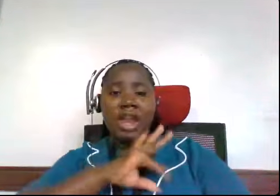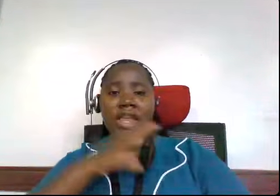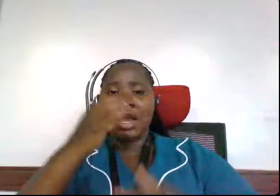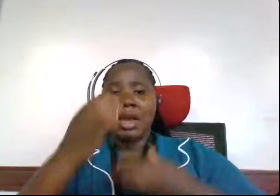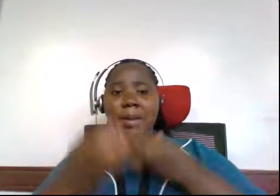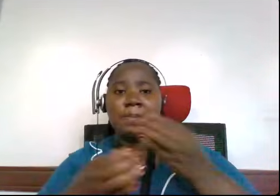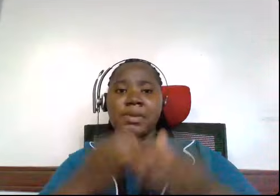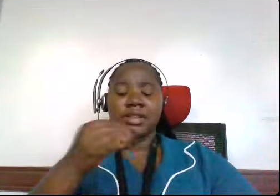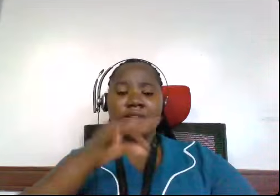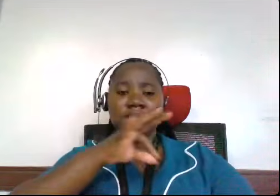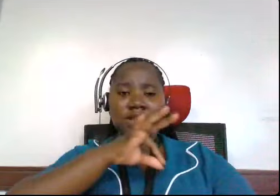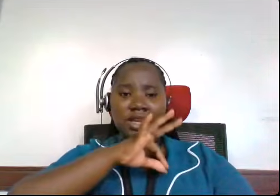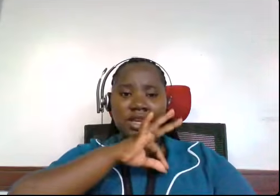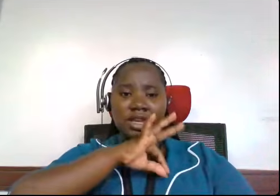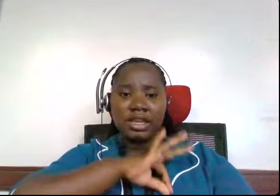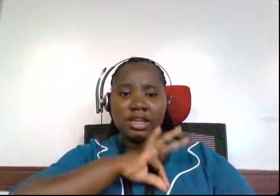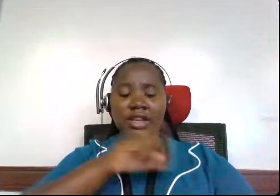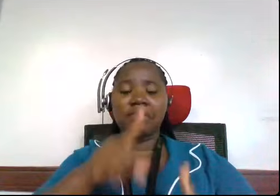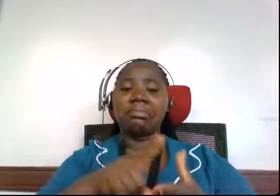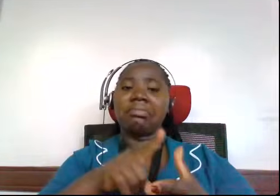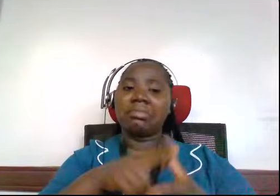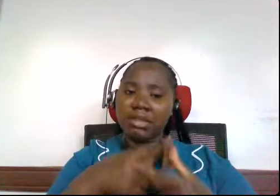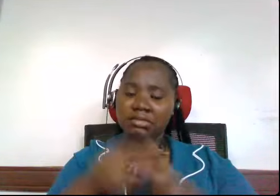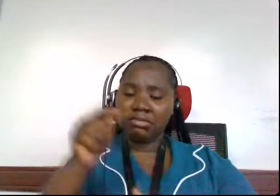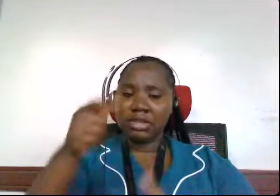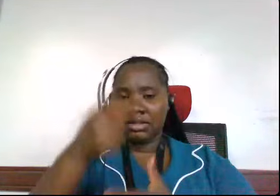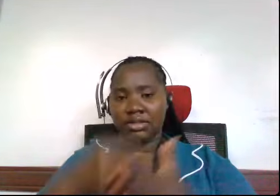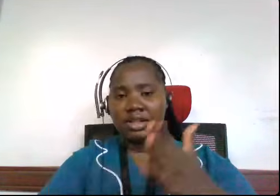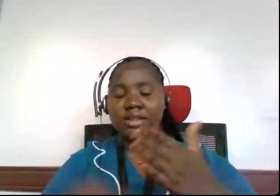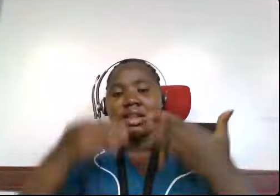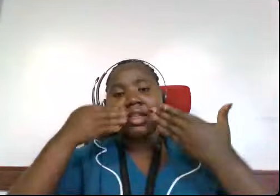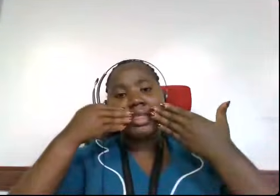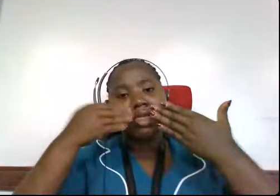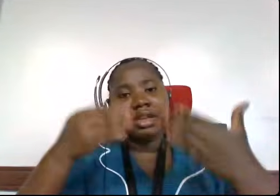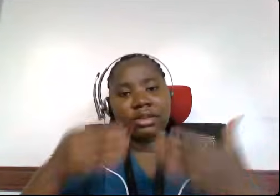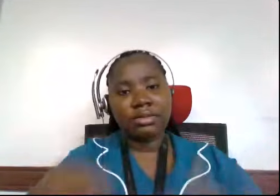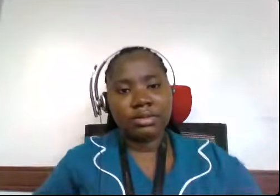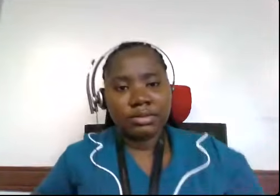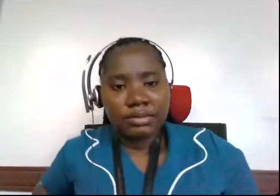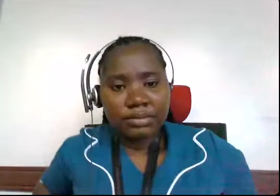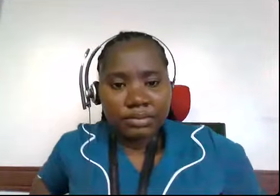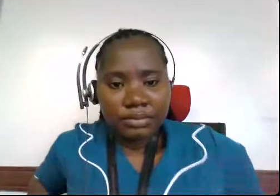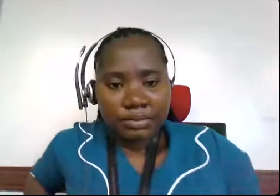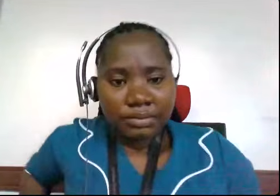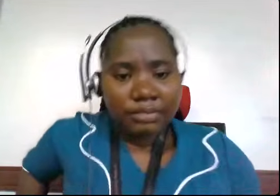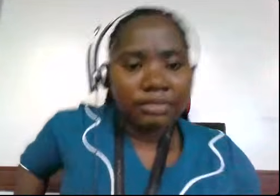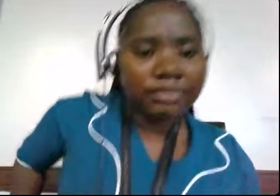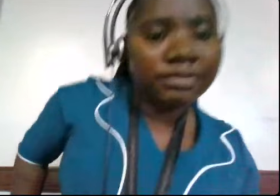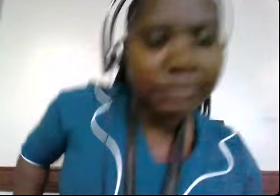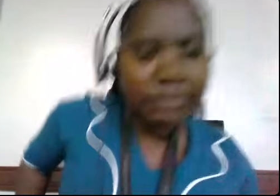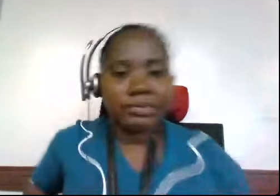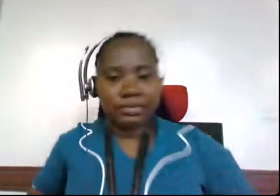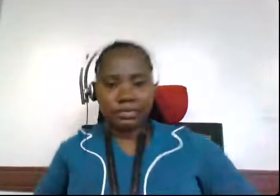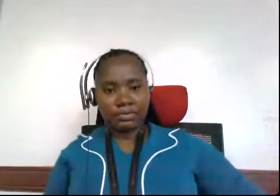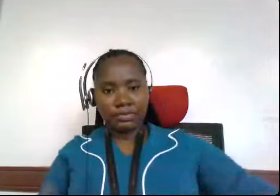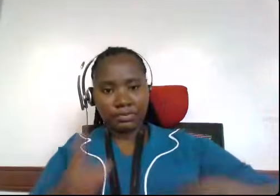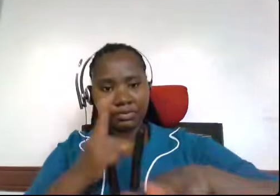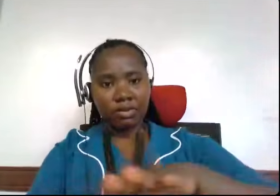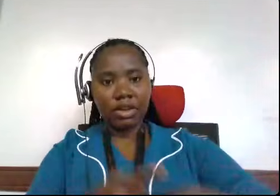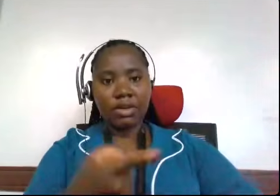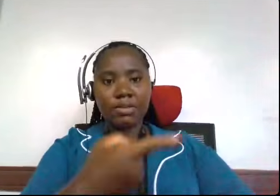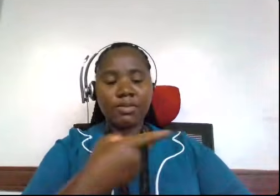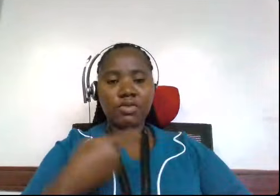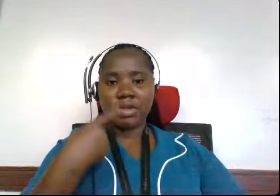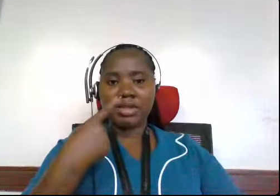be subject to taxation. Thank you. Okay, thank you for that. When we say on board, we mean register,